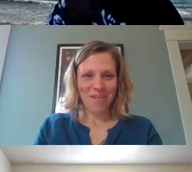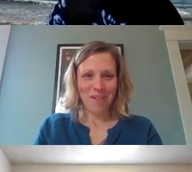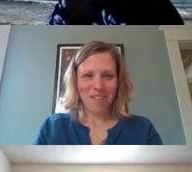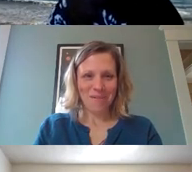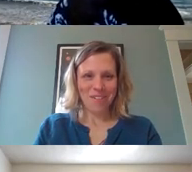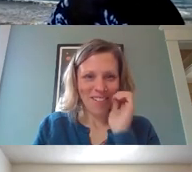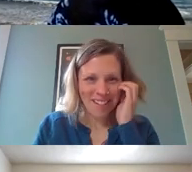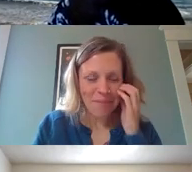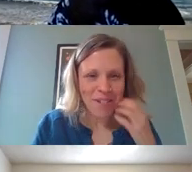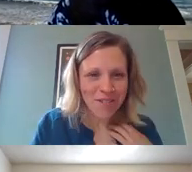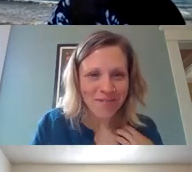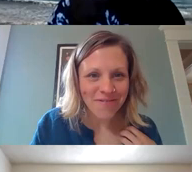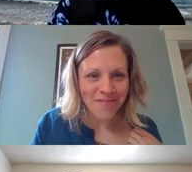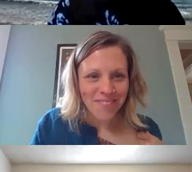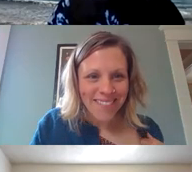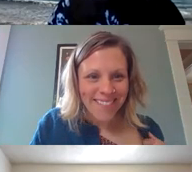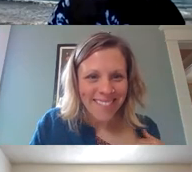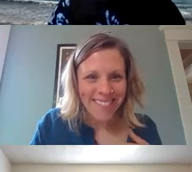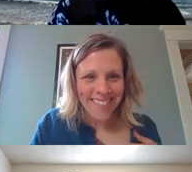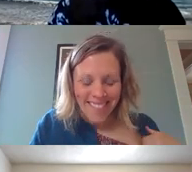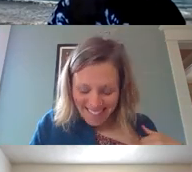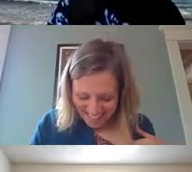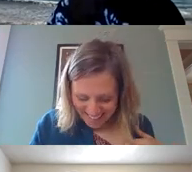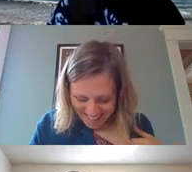Thank you so much, Timur. Nice to meet you.